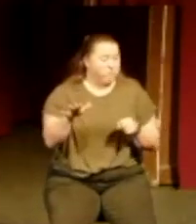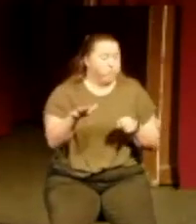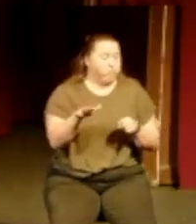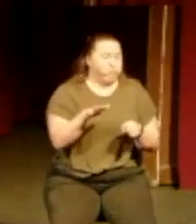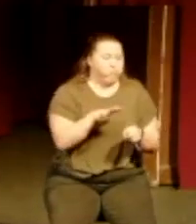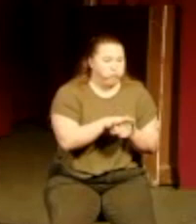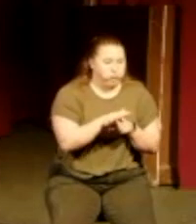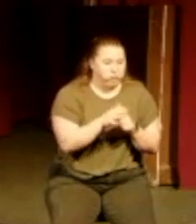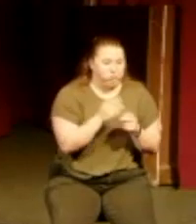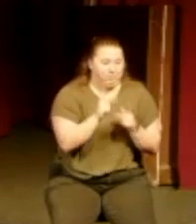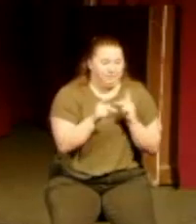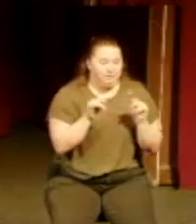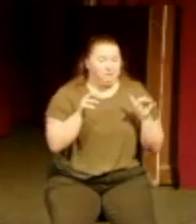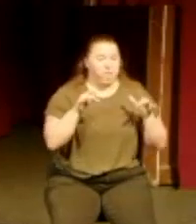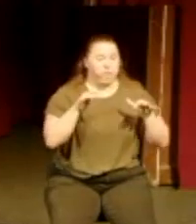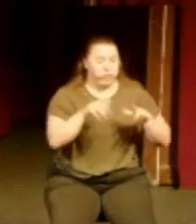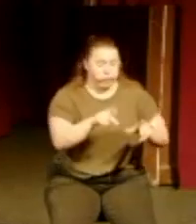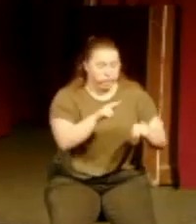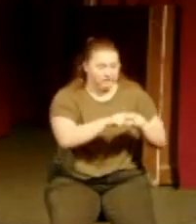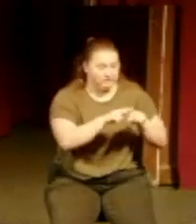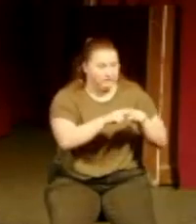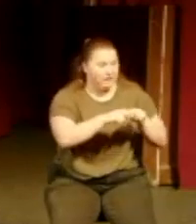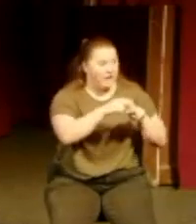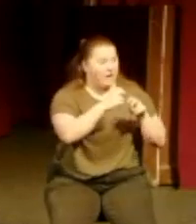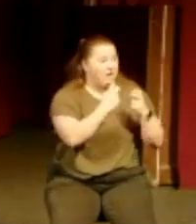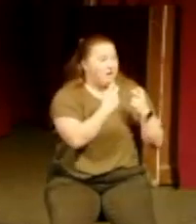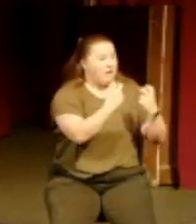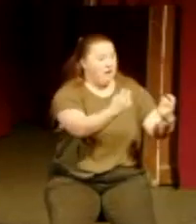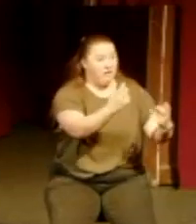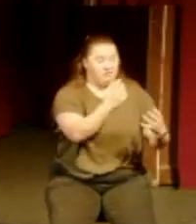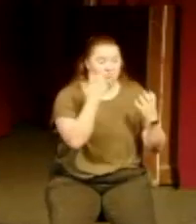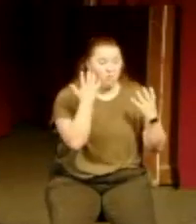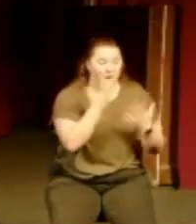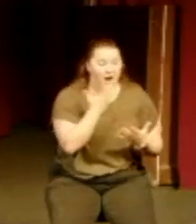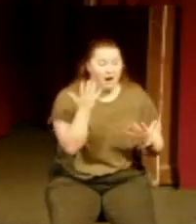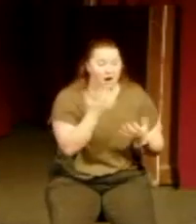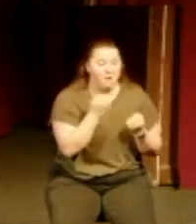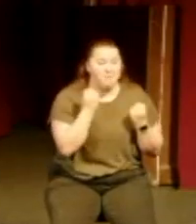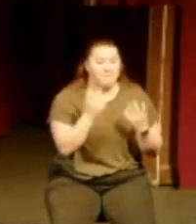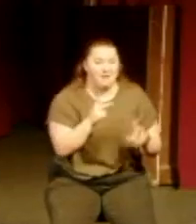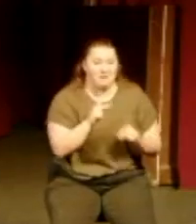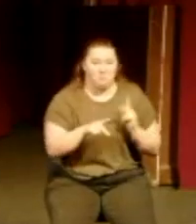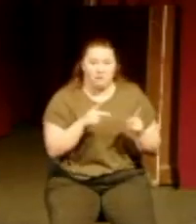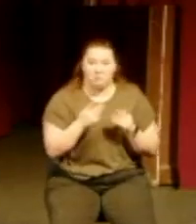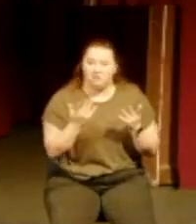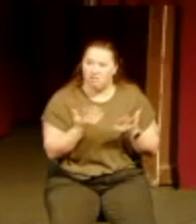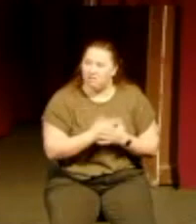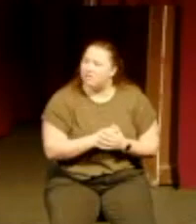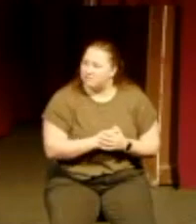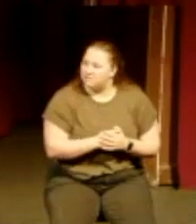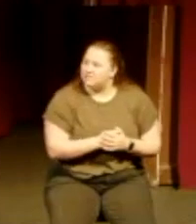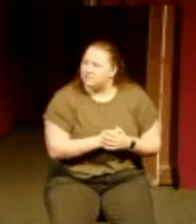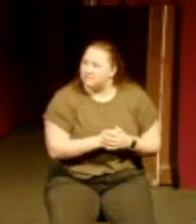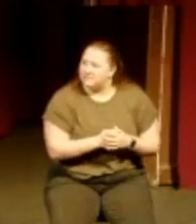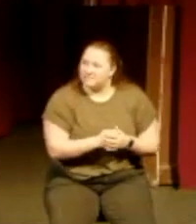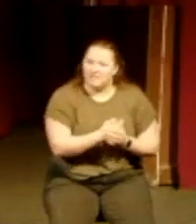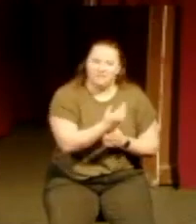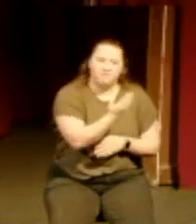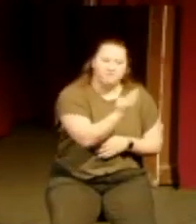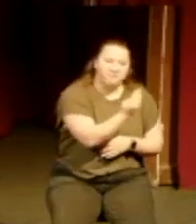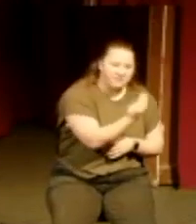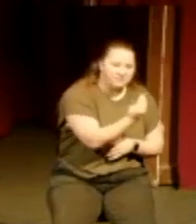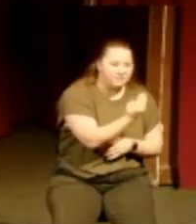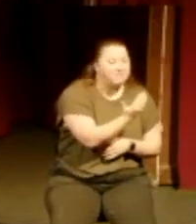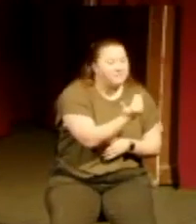in sitting in the stairs. In fact, up there, I was in the second to the last row where I always am. And it was packed in, 15, 20 kids all